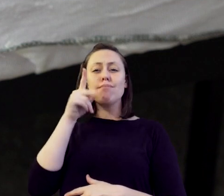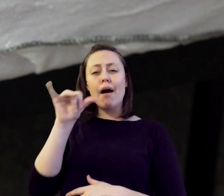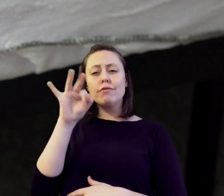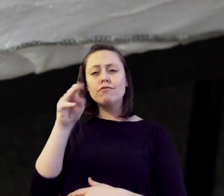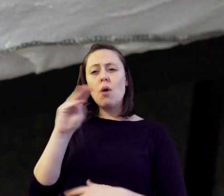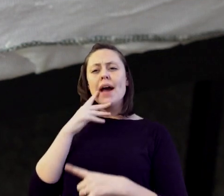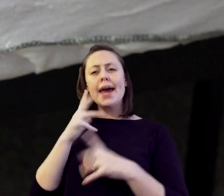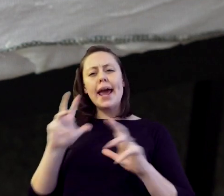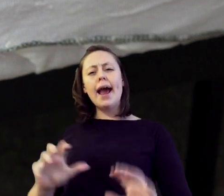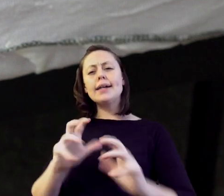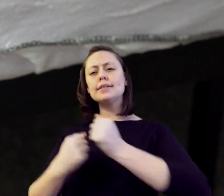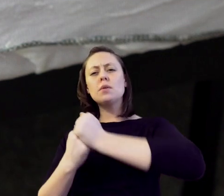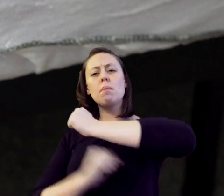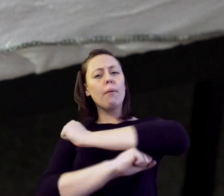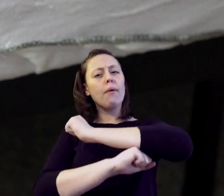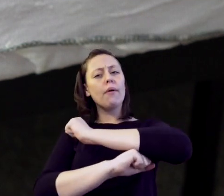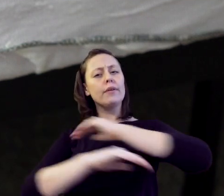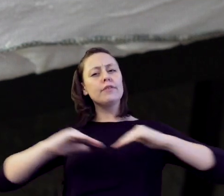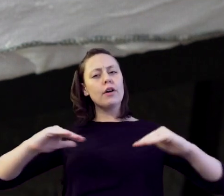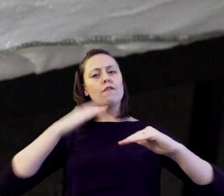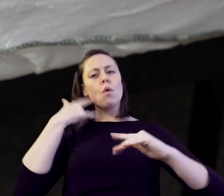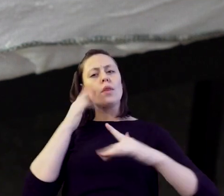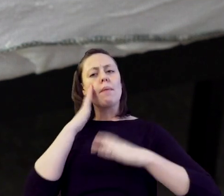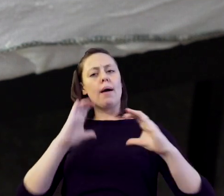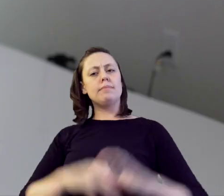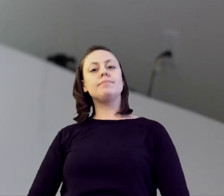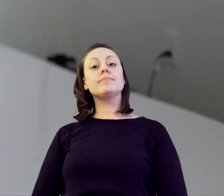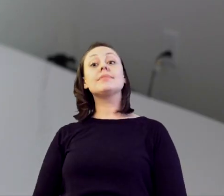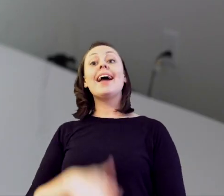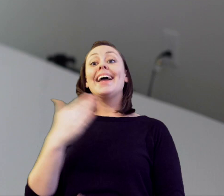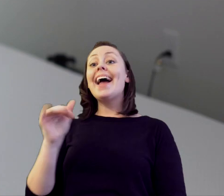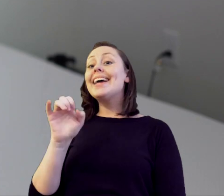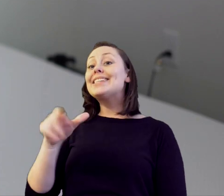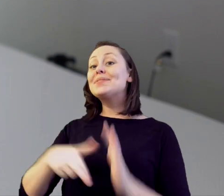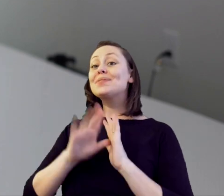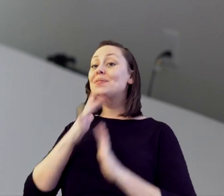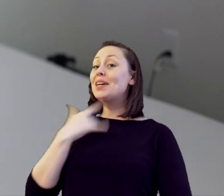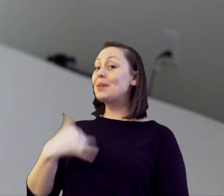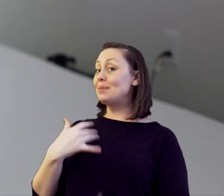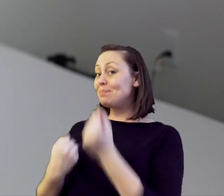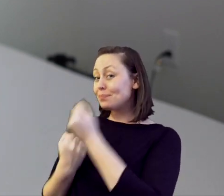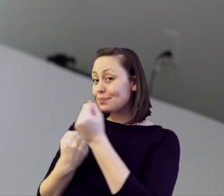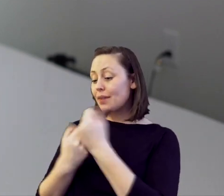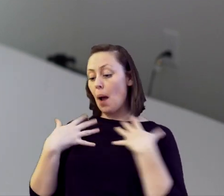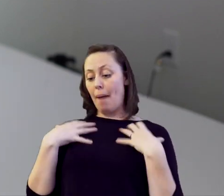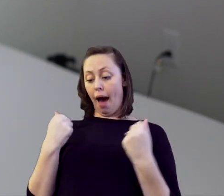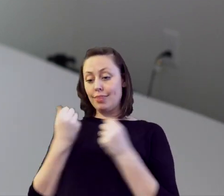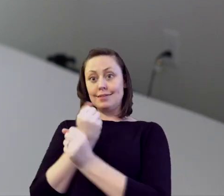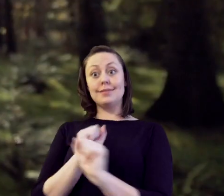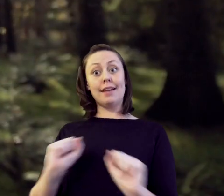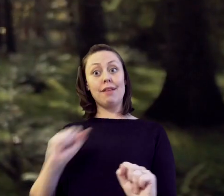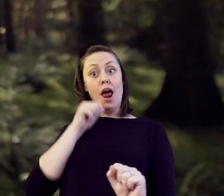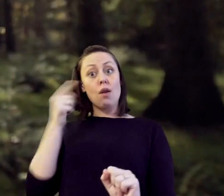foam, and it acts as the support layer for the mattress. At a ASL Reviews, we feel pretty strongly about health and